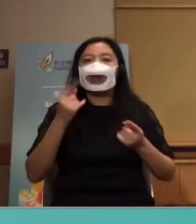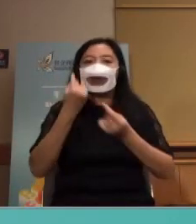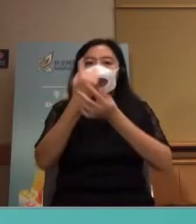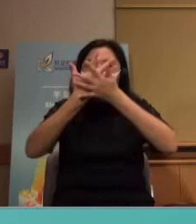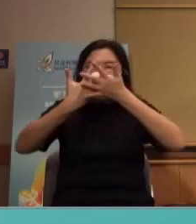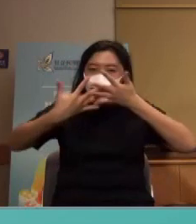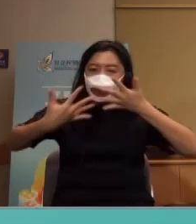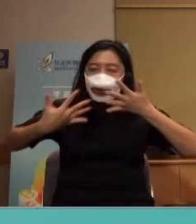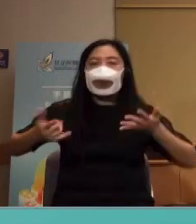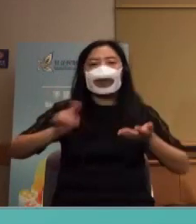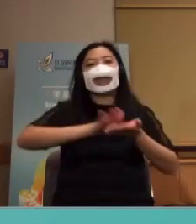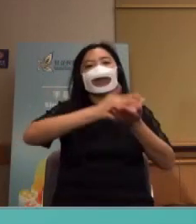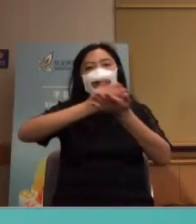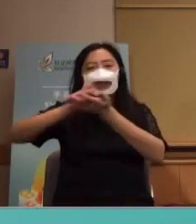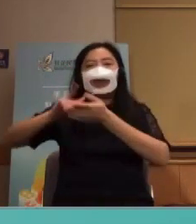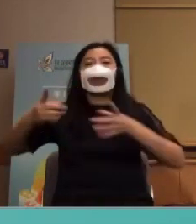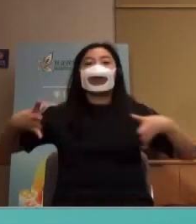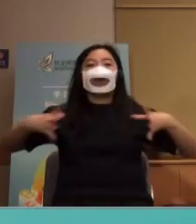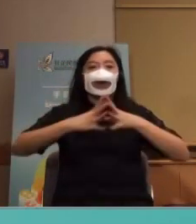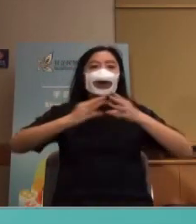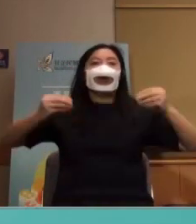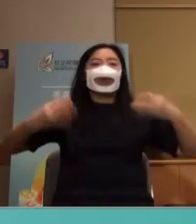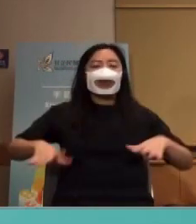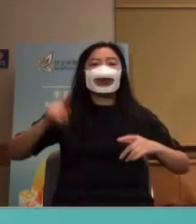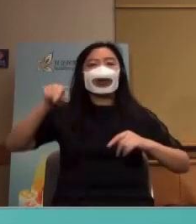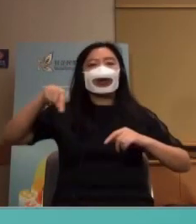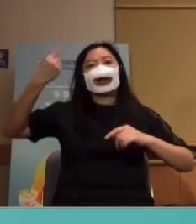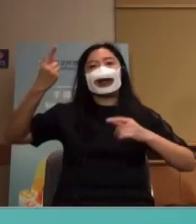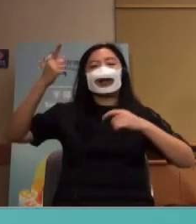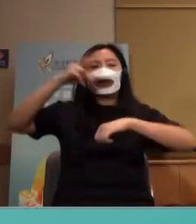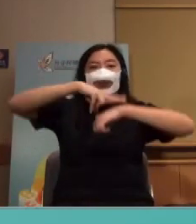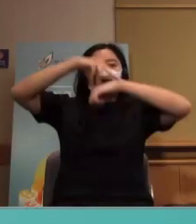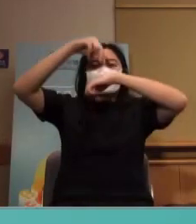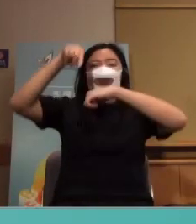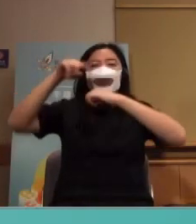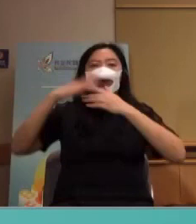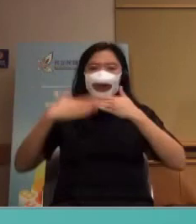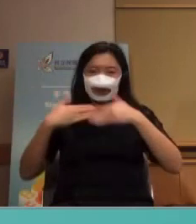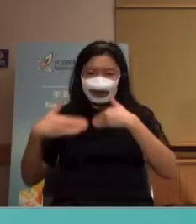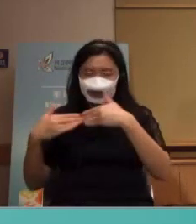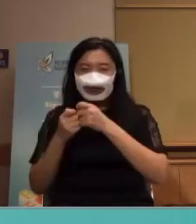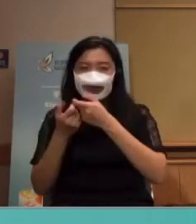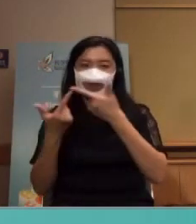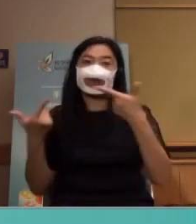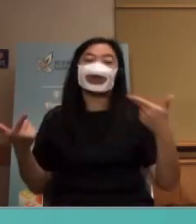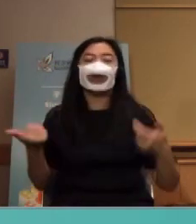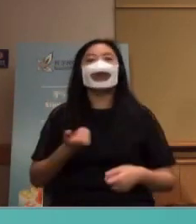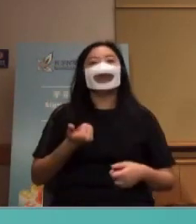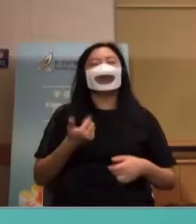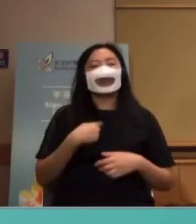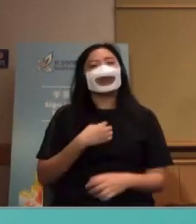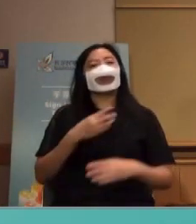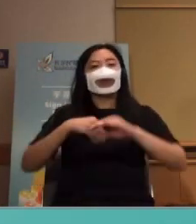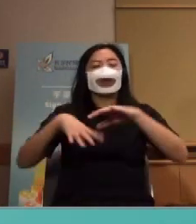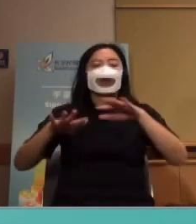that. And for myself personally, I am always really interested in the